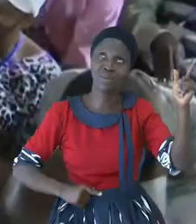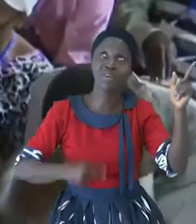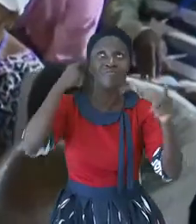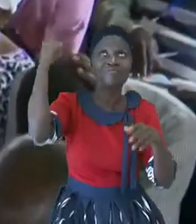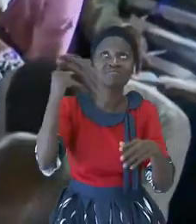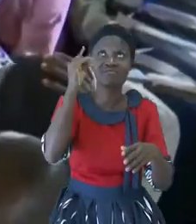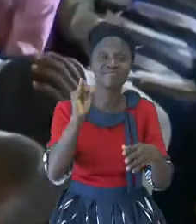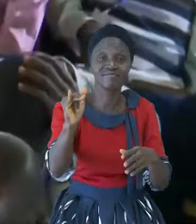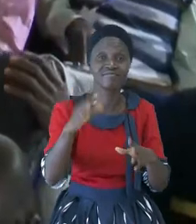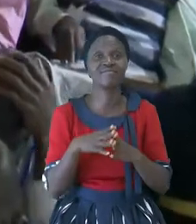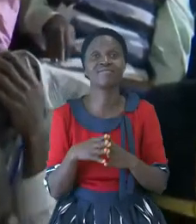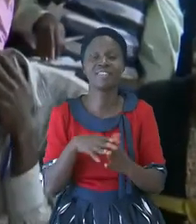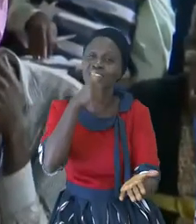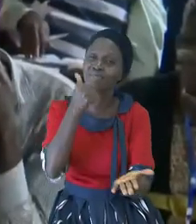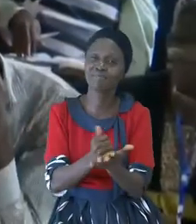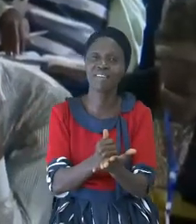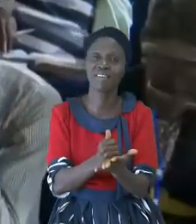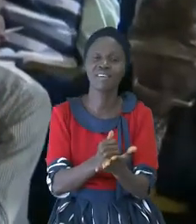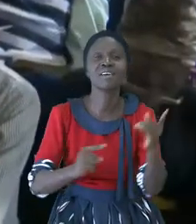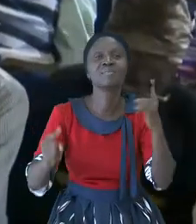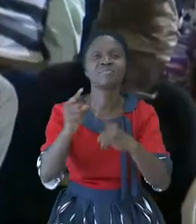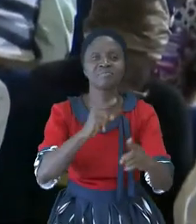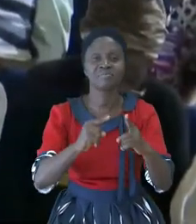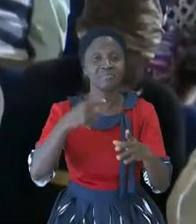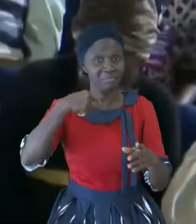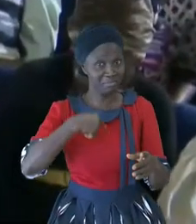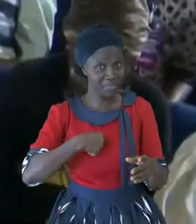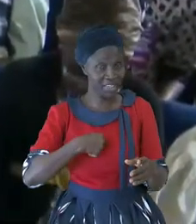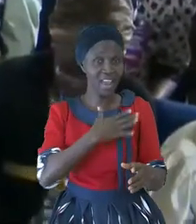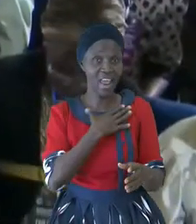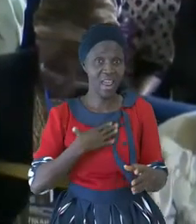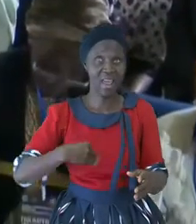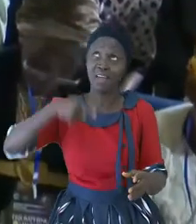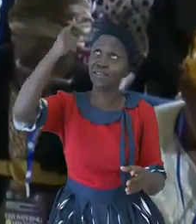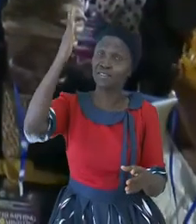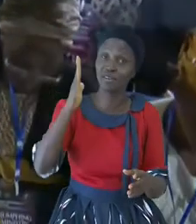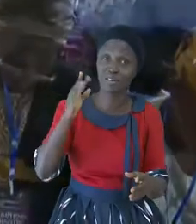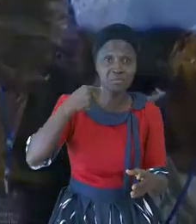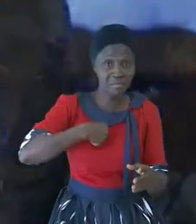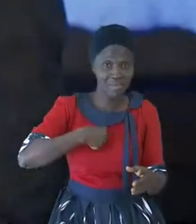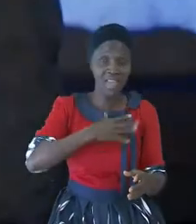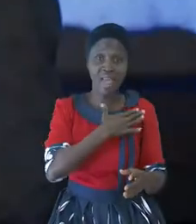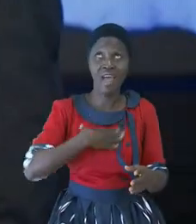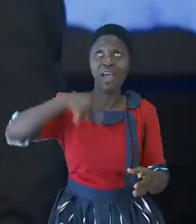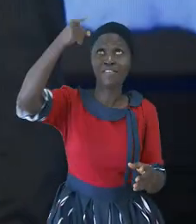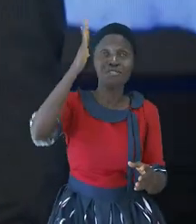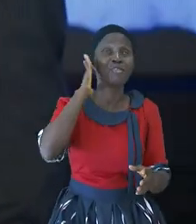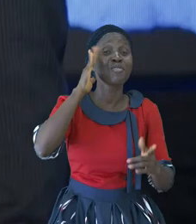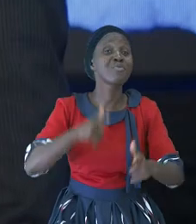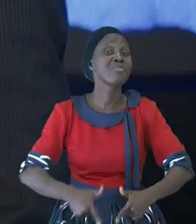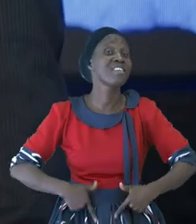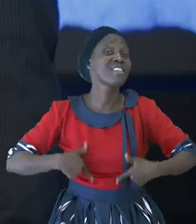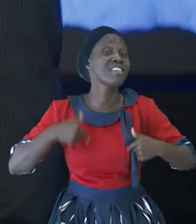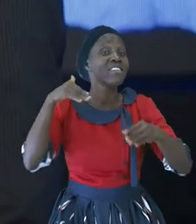forever. Me and God, me and God will live in the